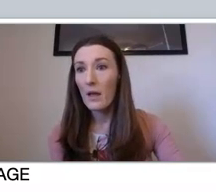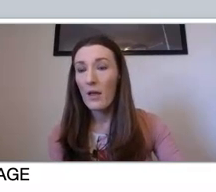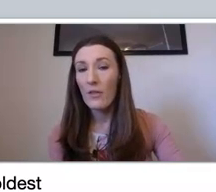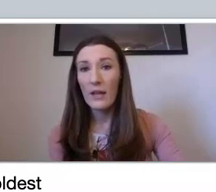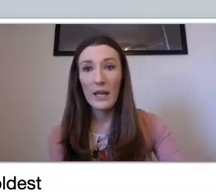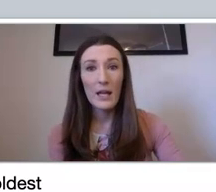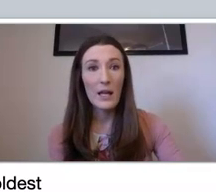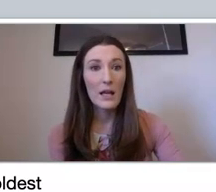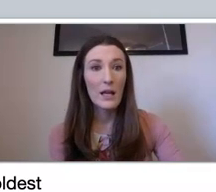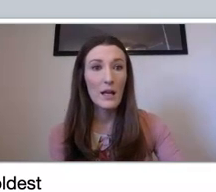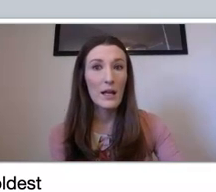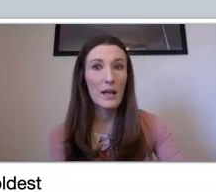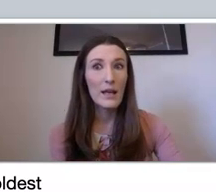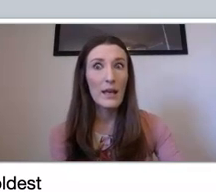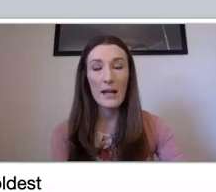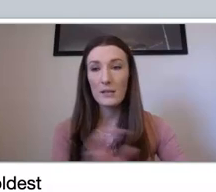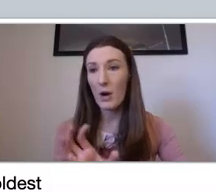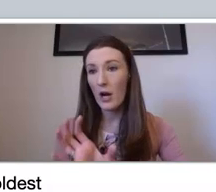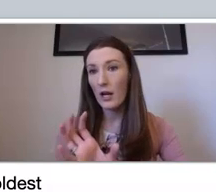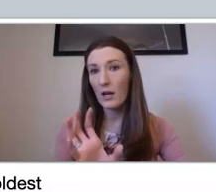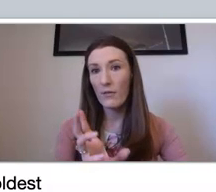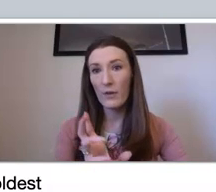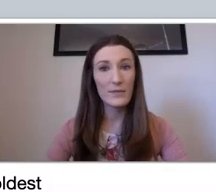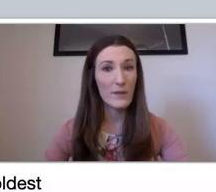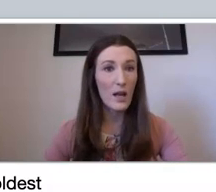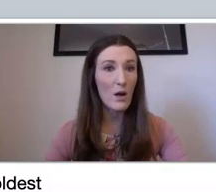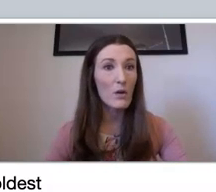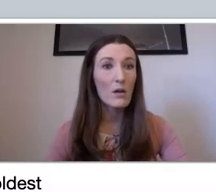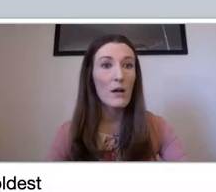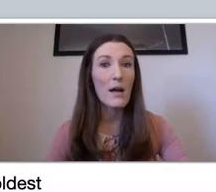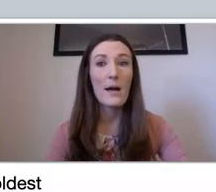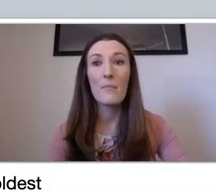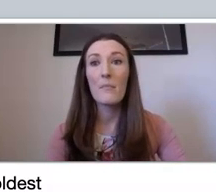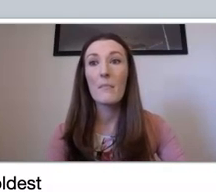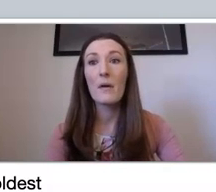Okay, the next part for this video,